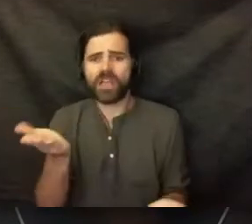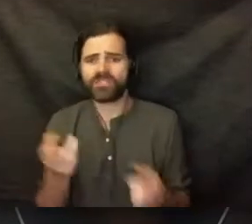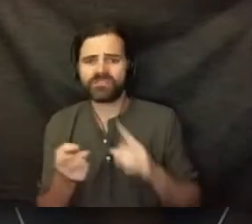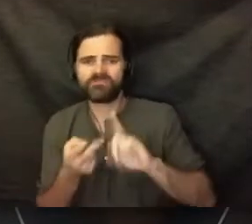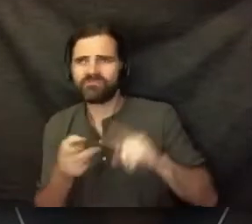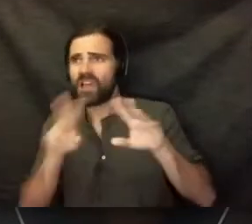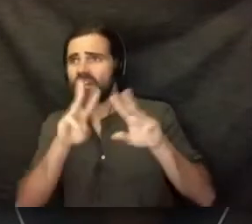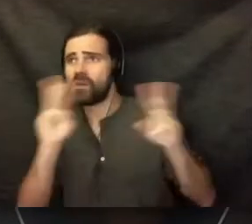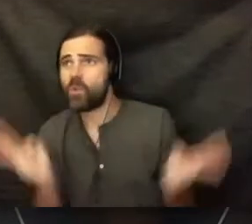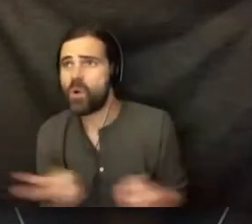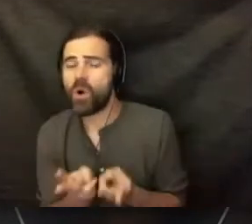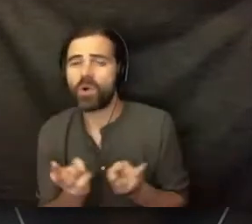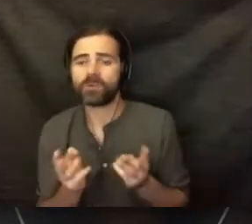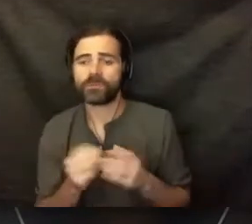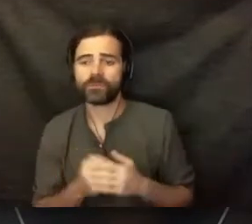these relationships.